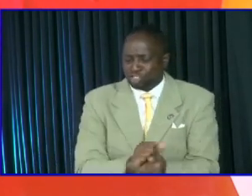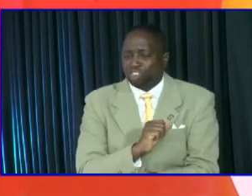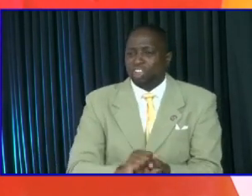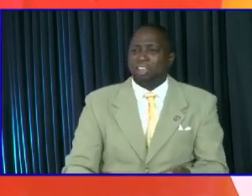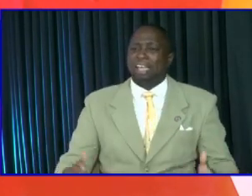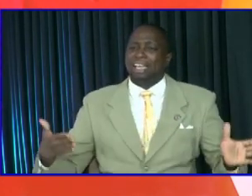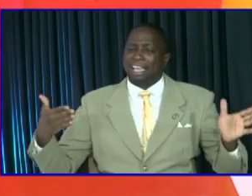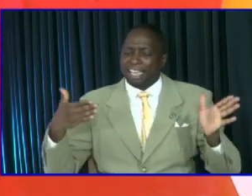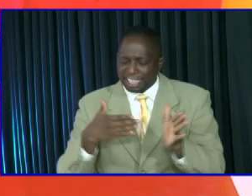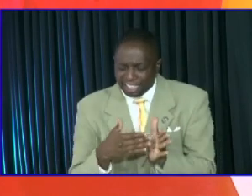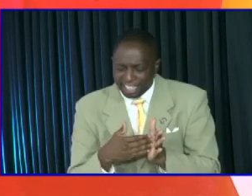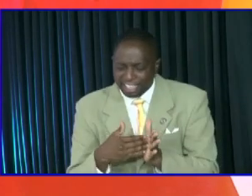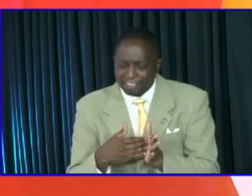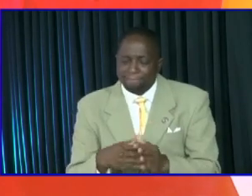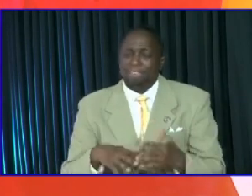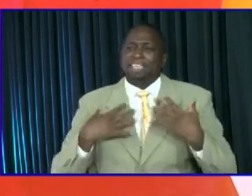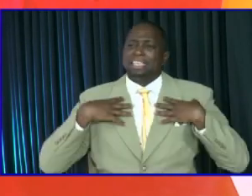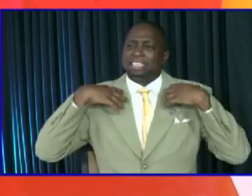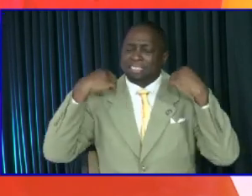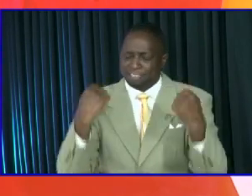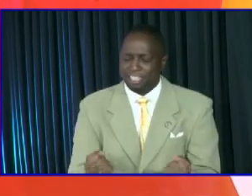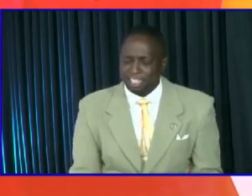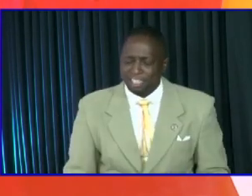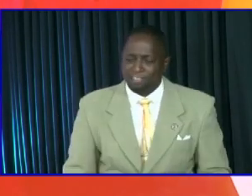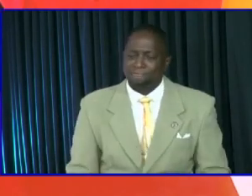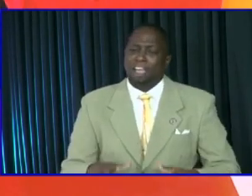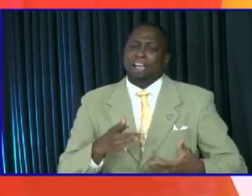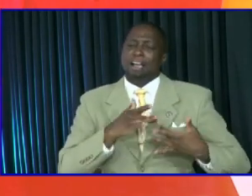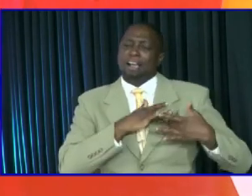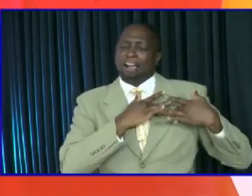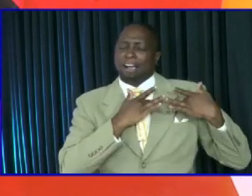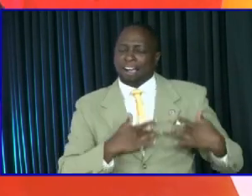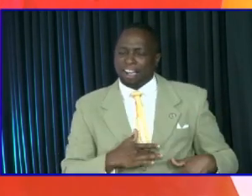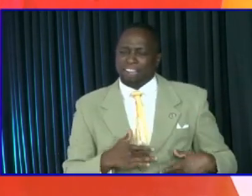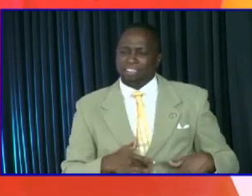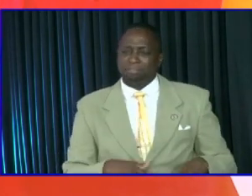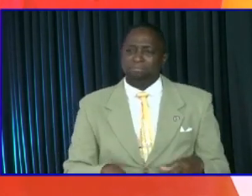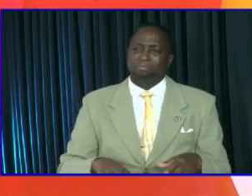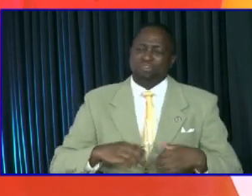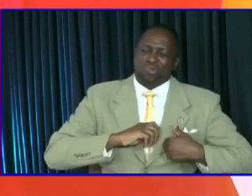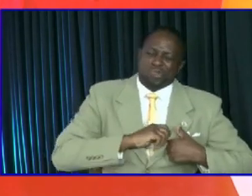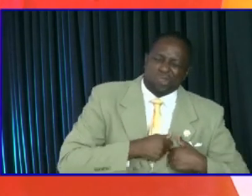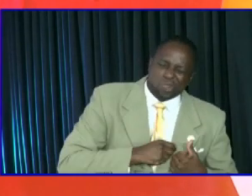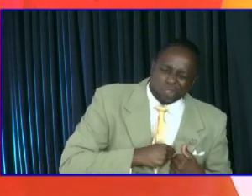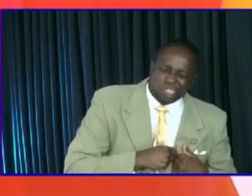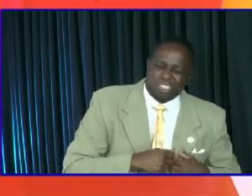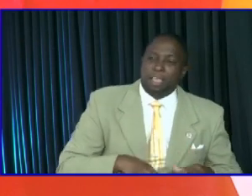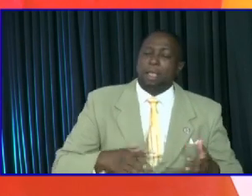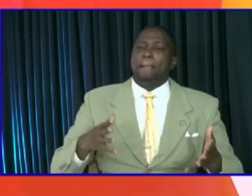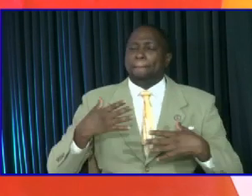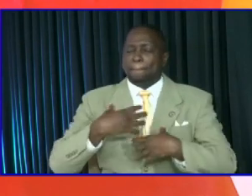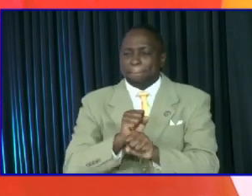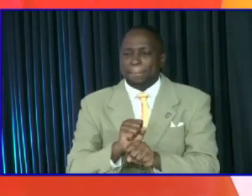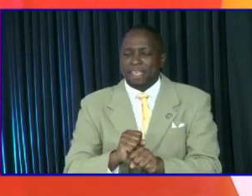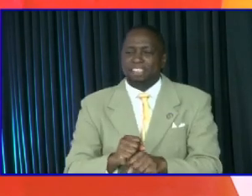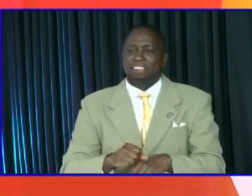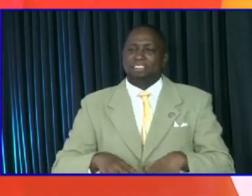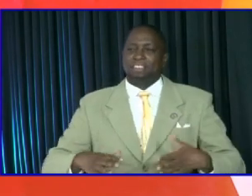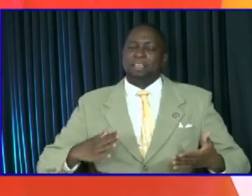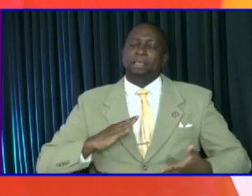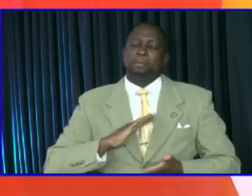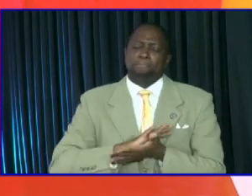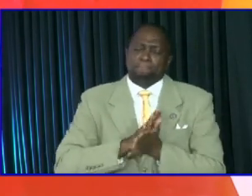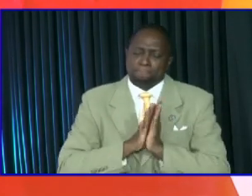have been broken, put them back together. Put hearts that have been broken, put them back together in the name of